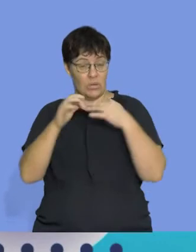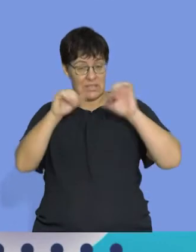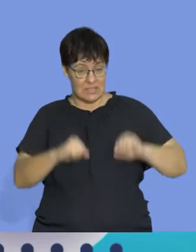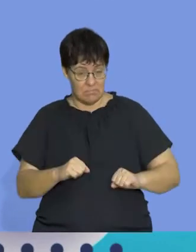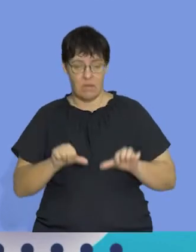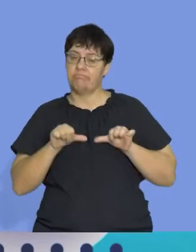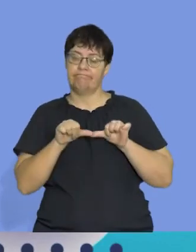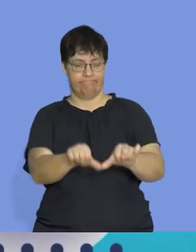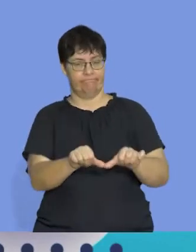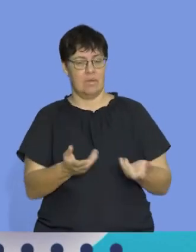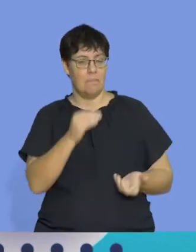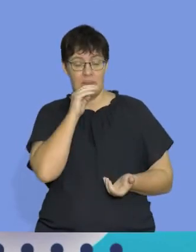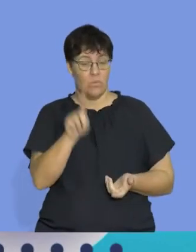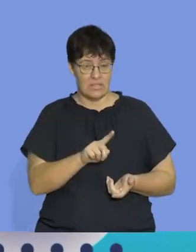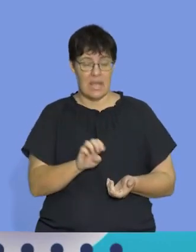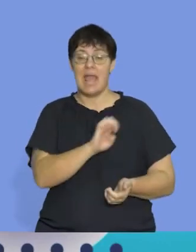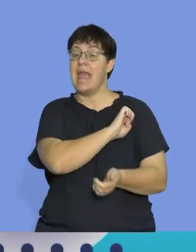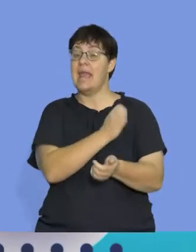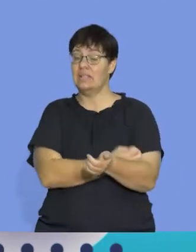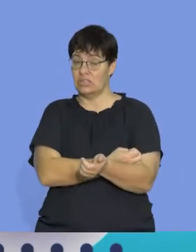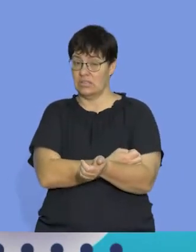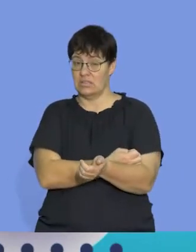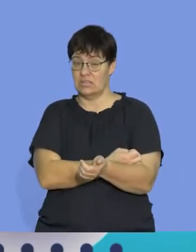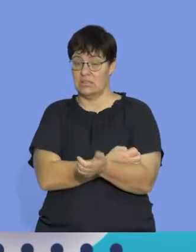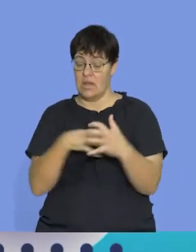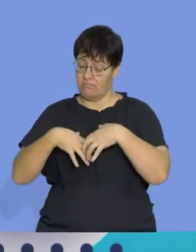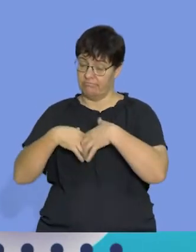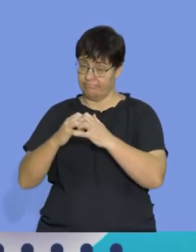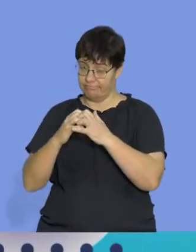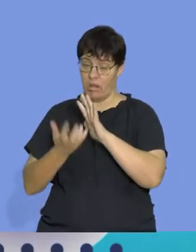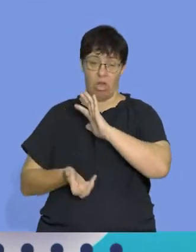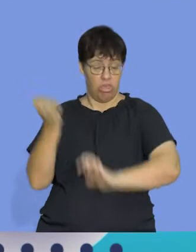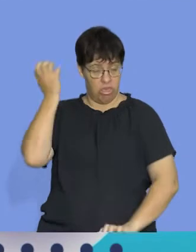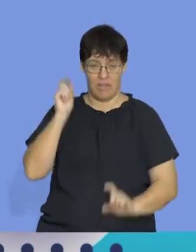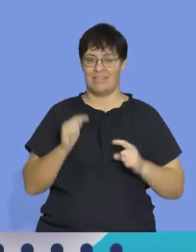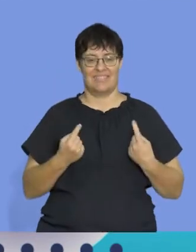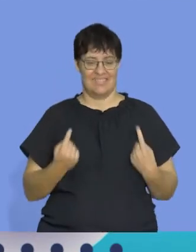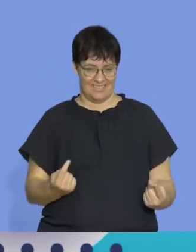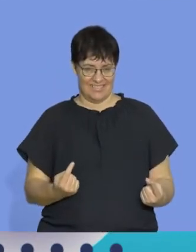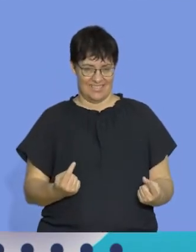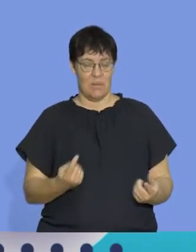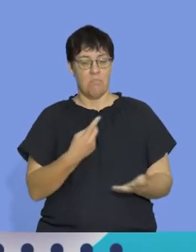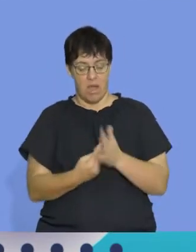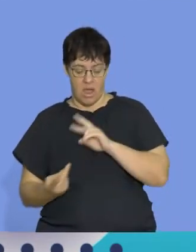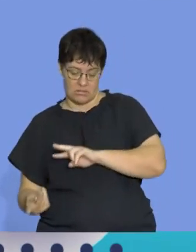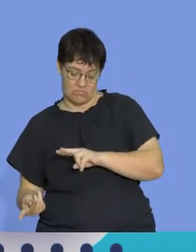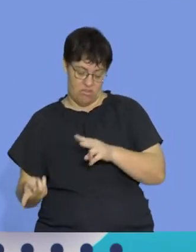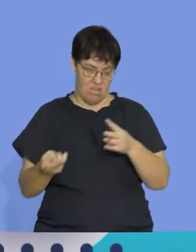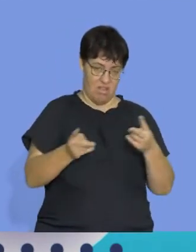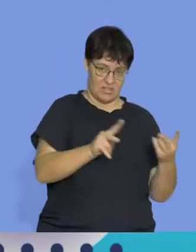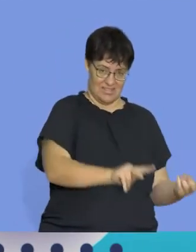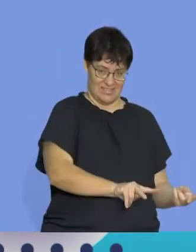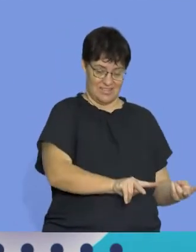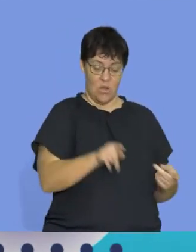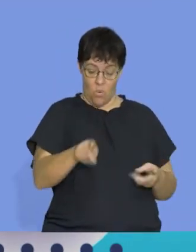constant. What does it mean? Energy cannot be created or destroyed, but can be, transformed from one